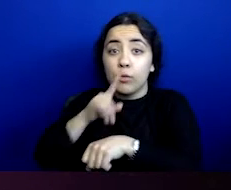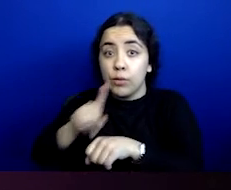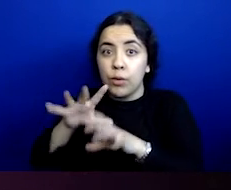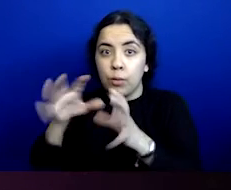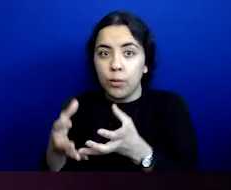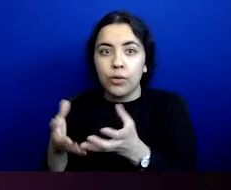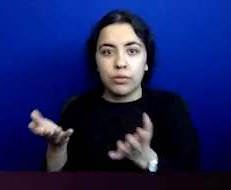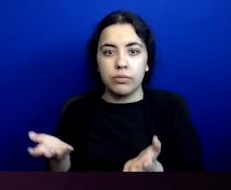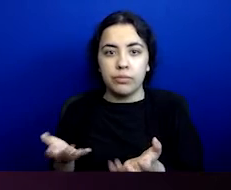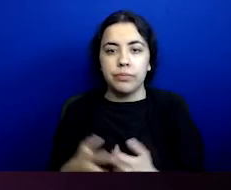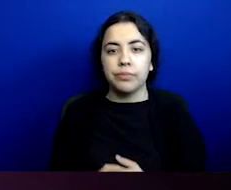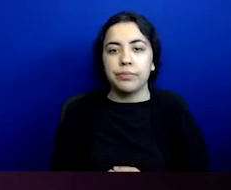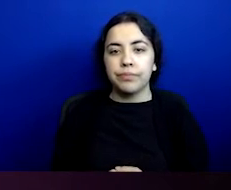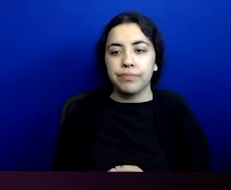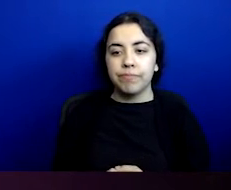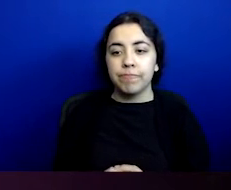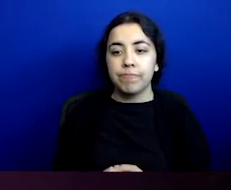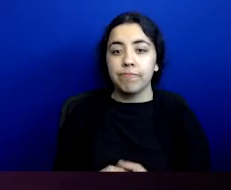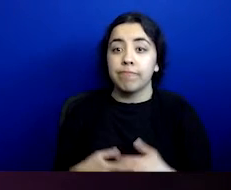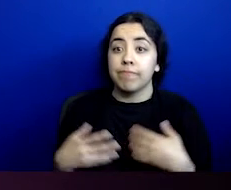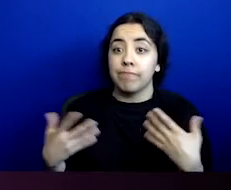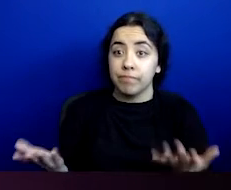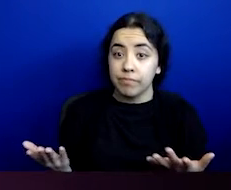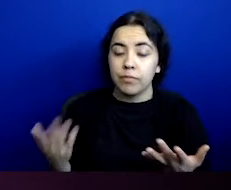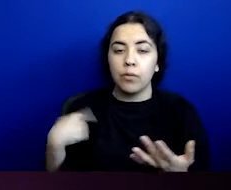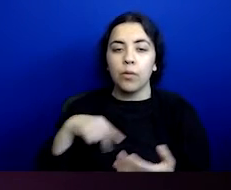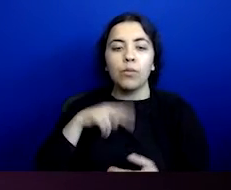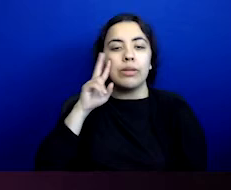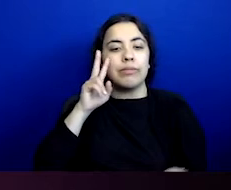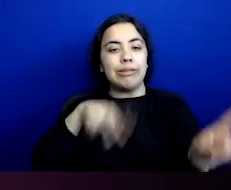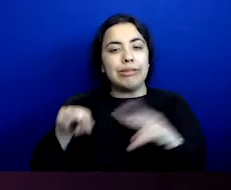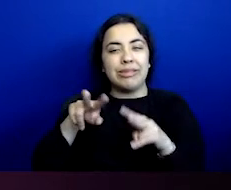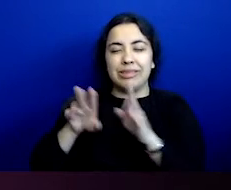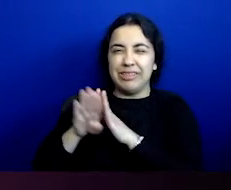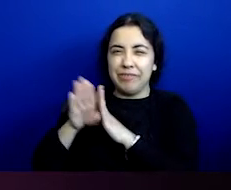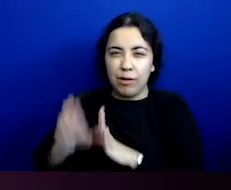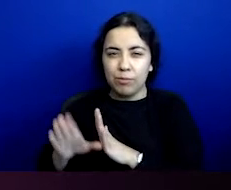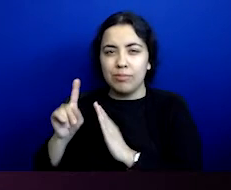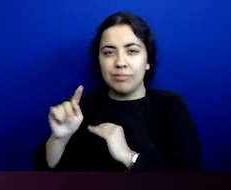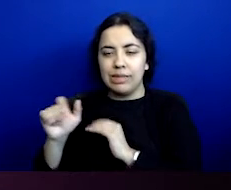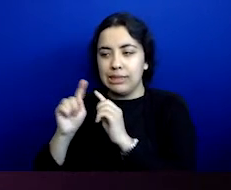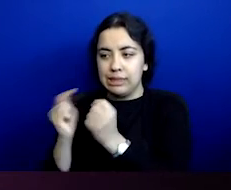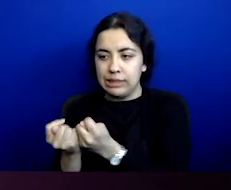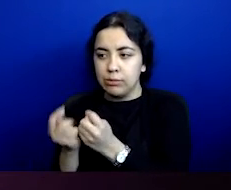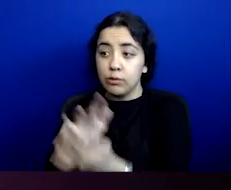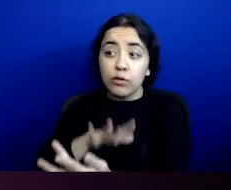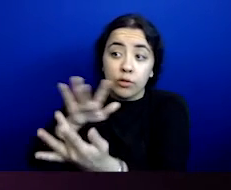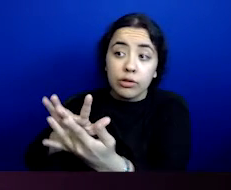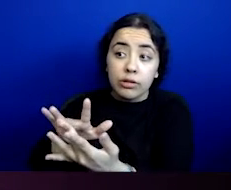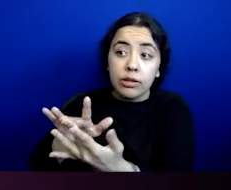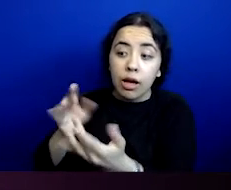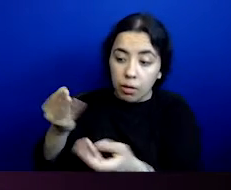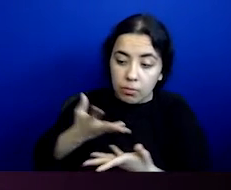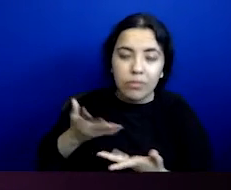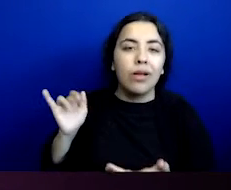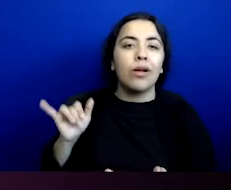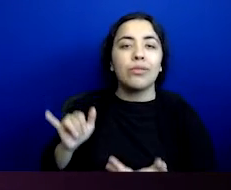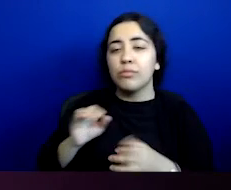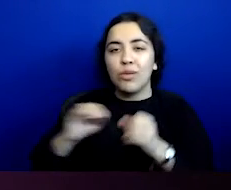world. So what we've seen in the developers and data teams we've reached out to is, 1, there's no